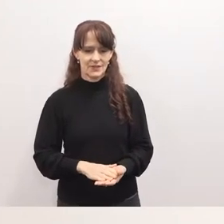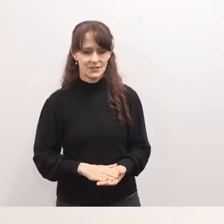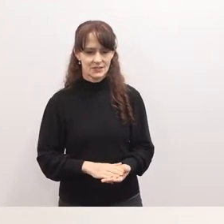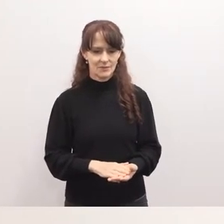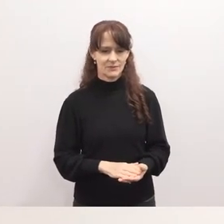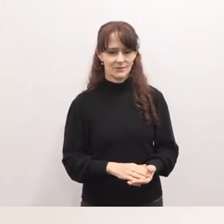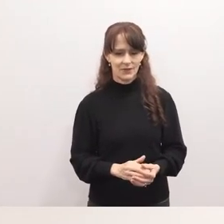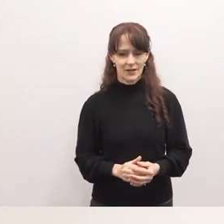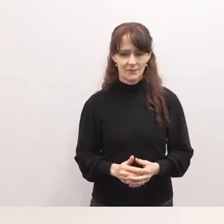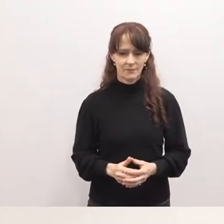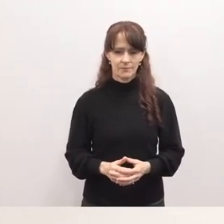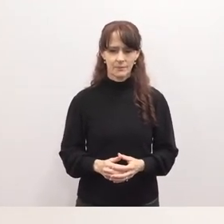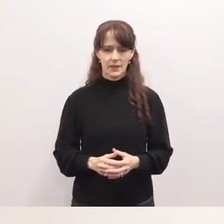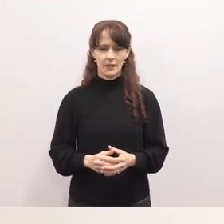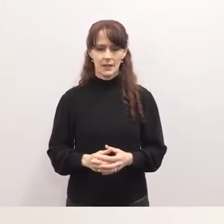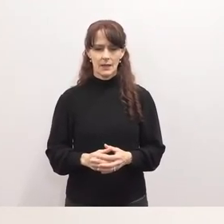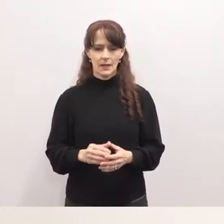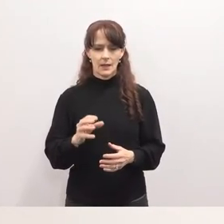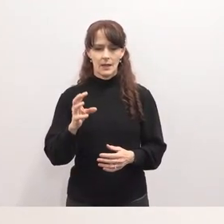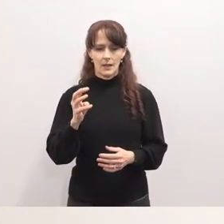you. Member Benitez?